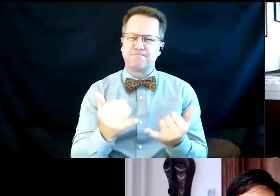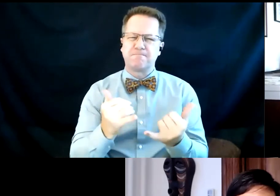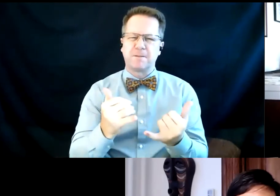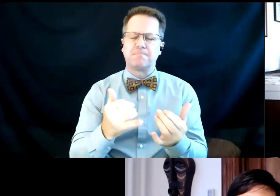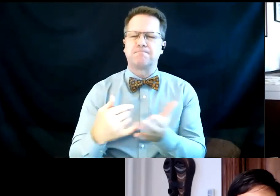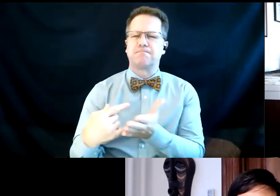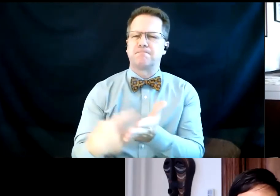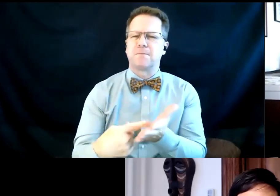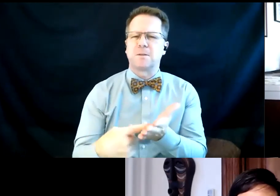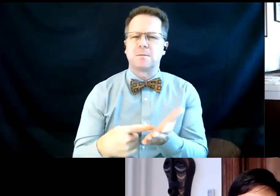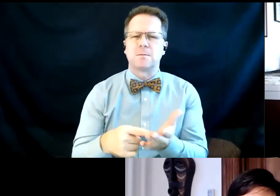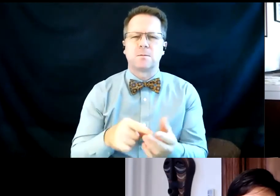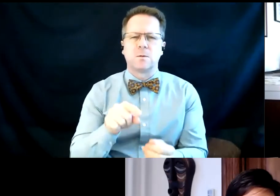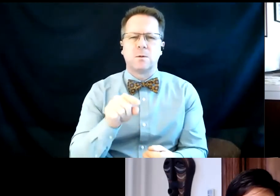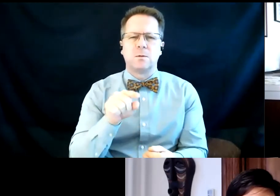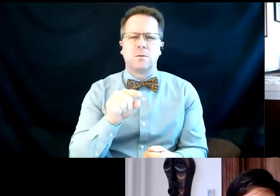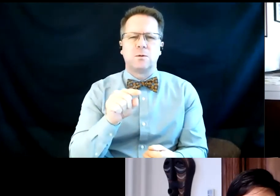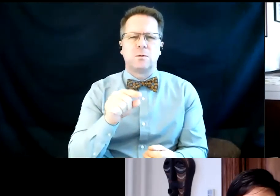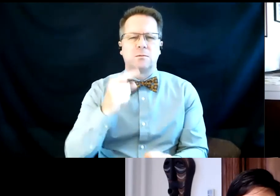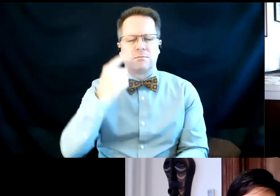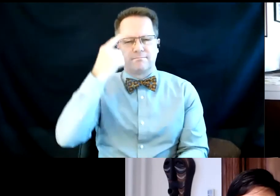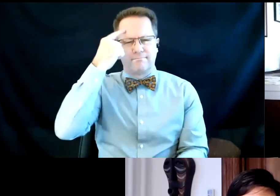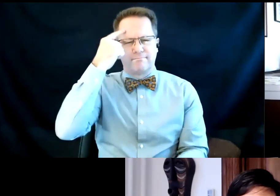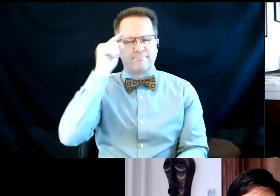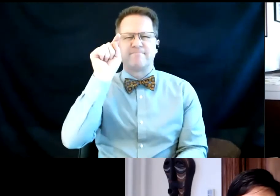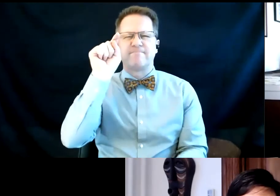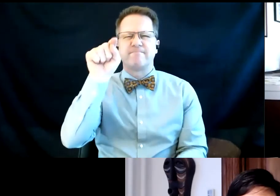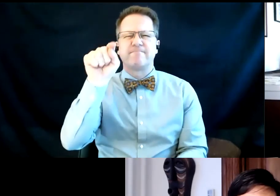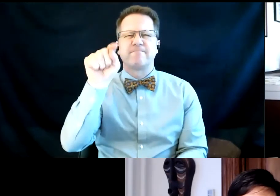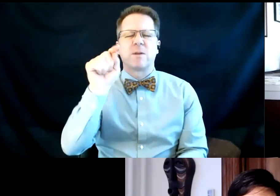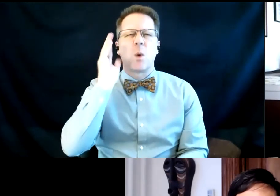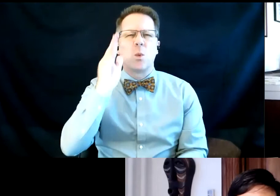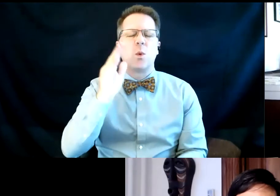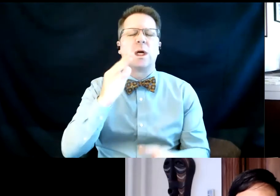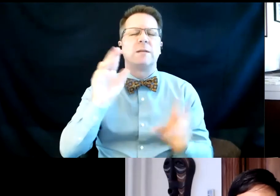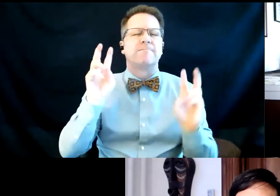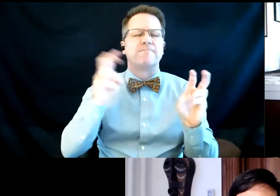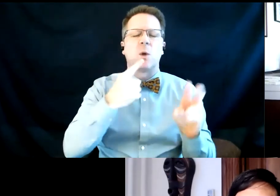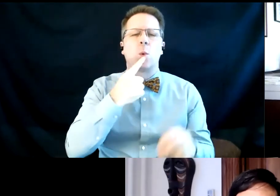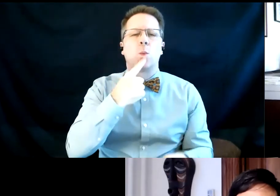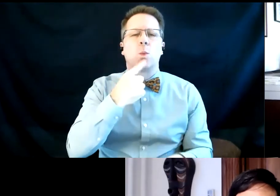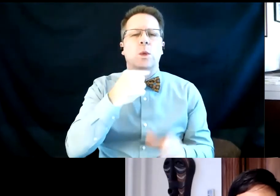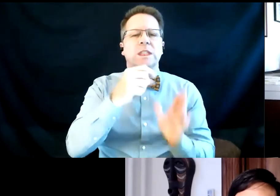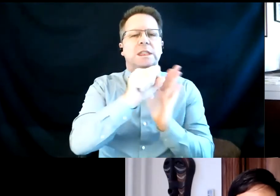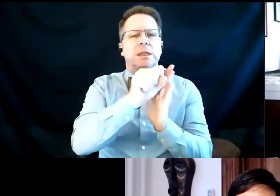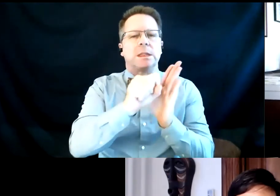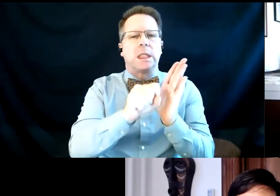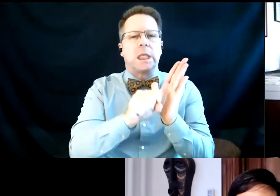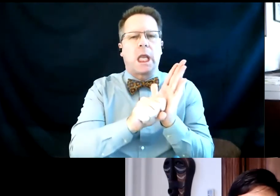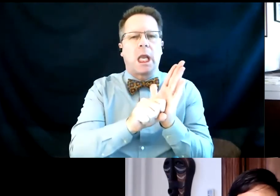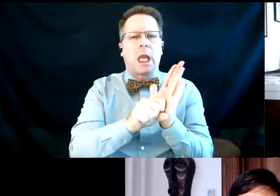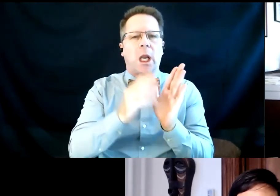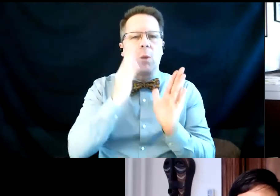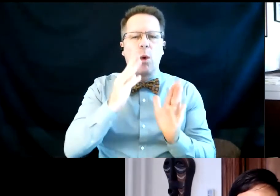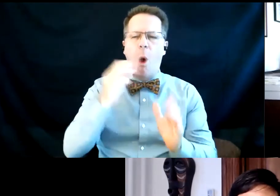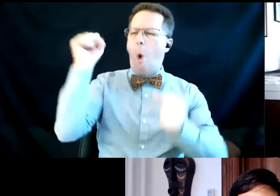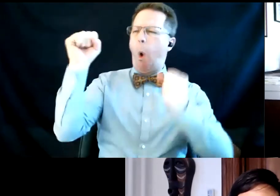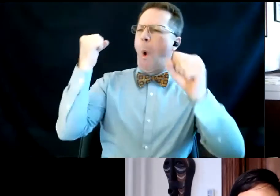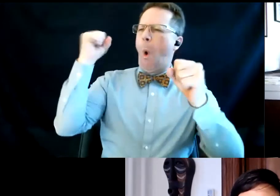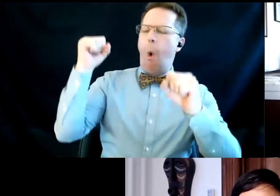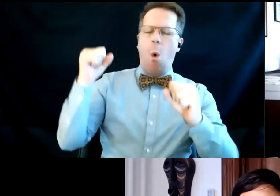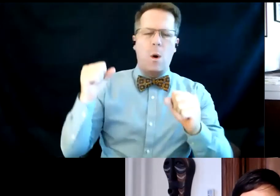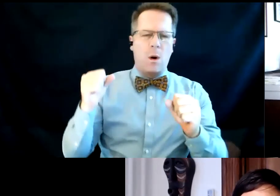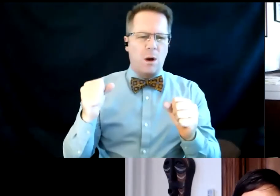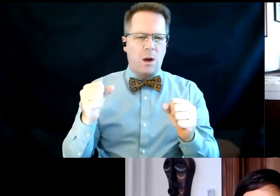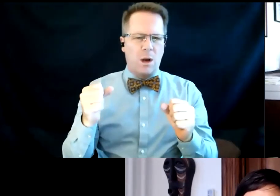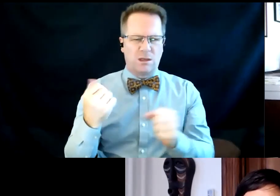anticipating another red state backlash on those voting rights issues. After the 2008 election